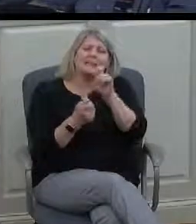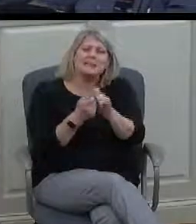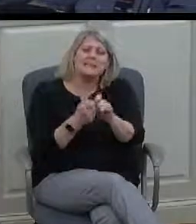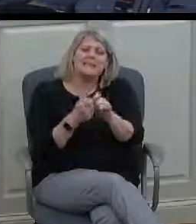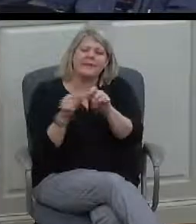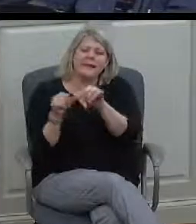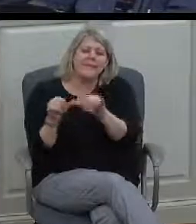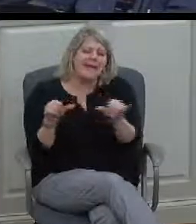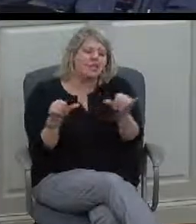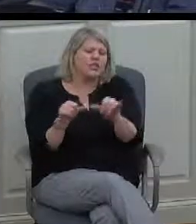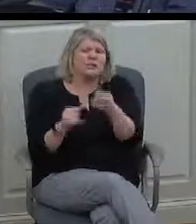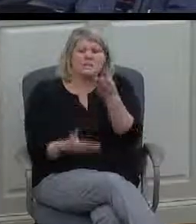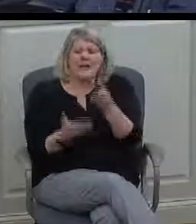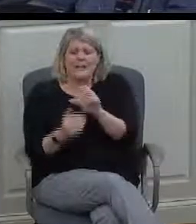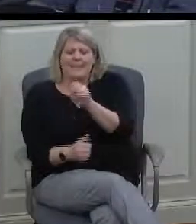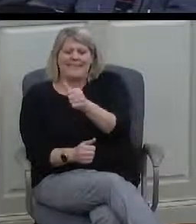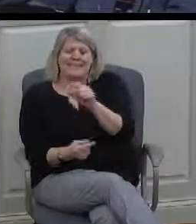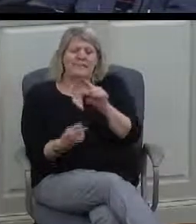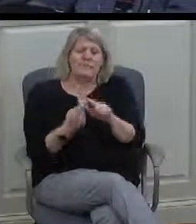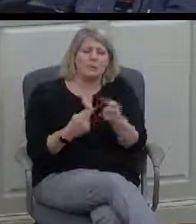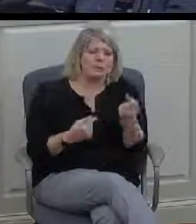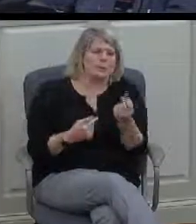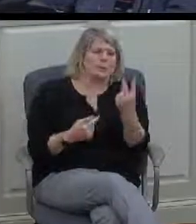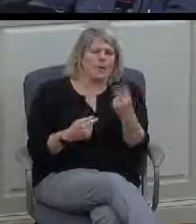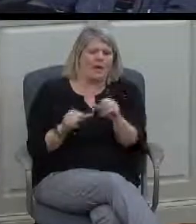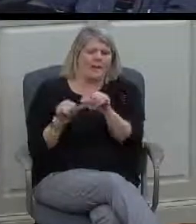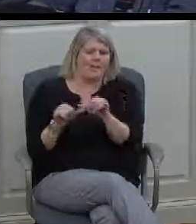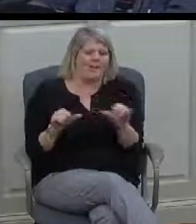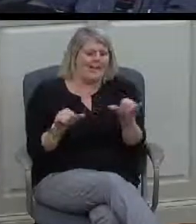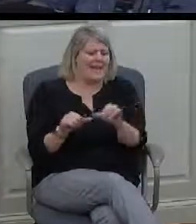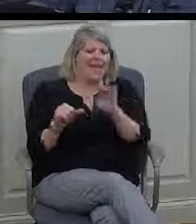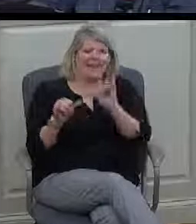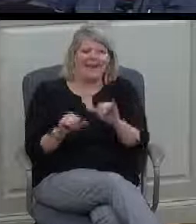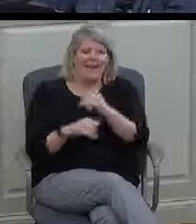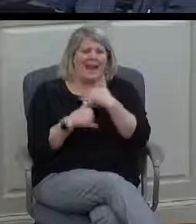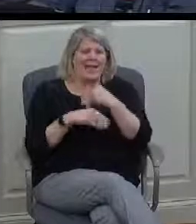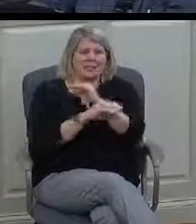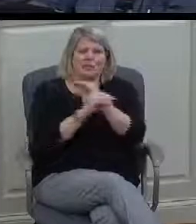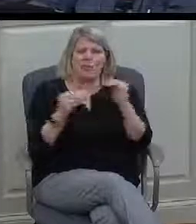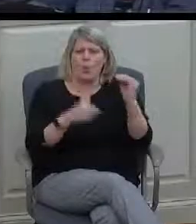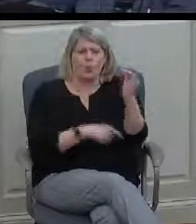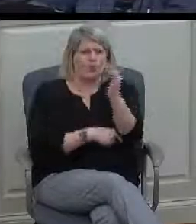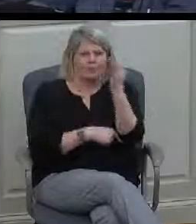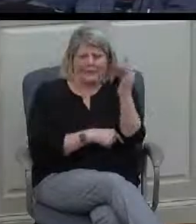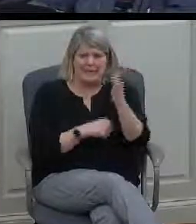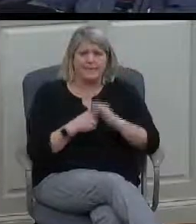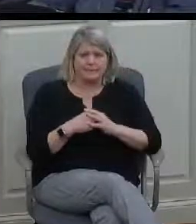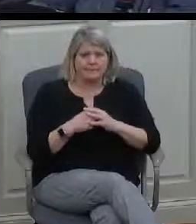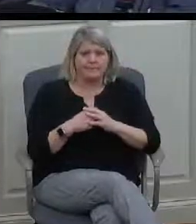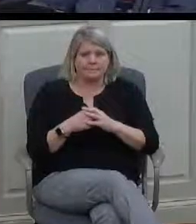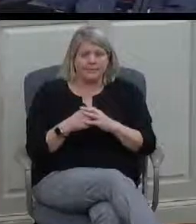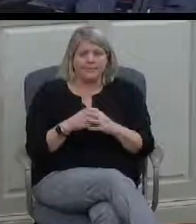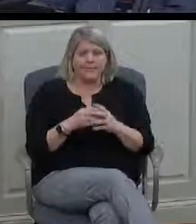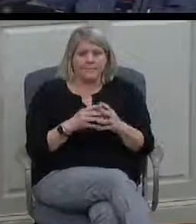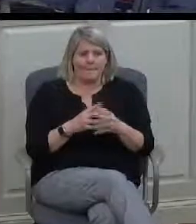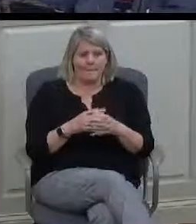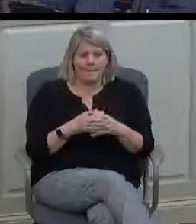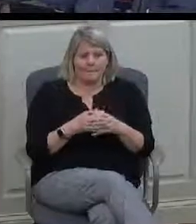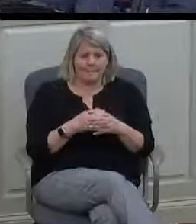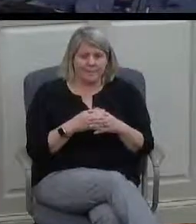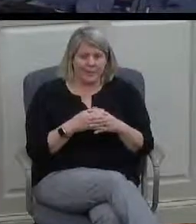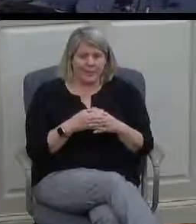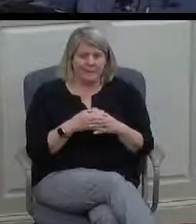10 to 12 feet of sidewalk that's clear from any tree trunk. Okay. In any of those areas.